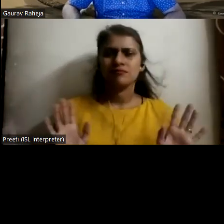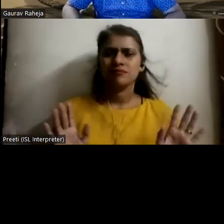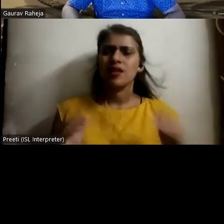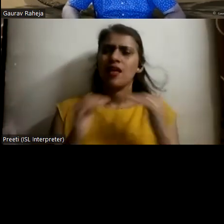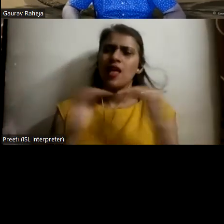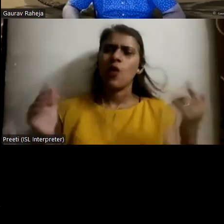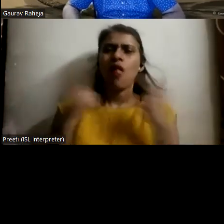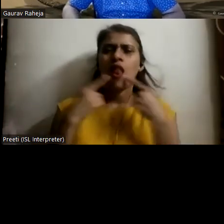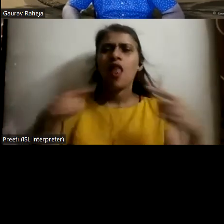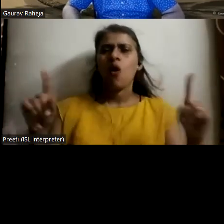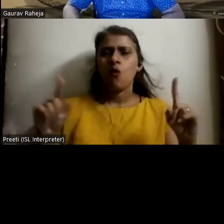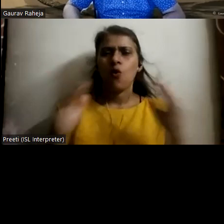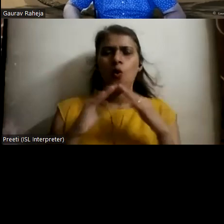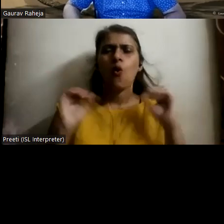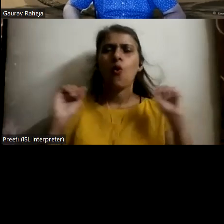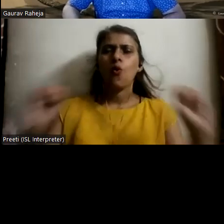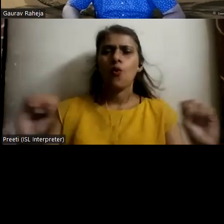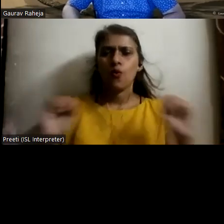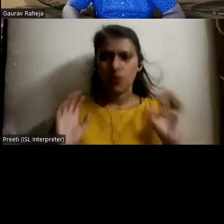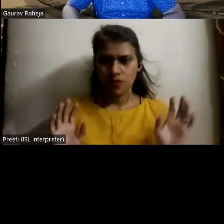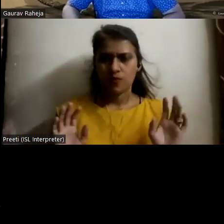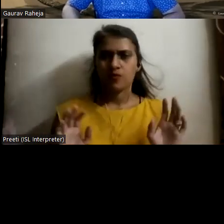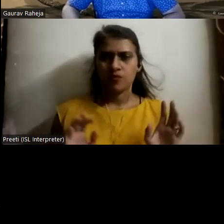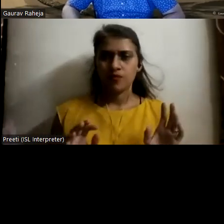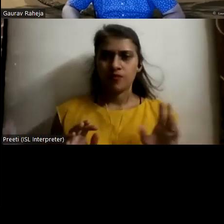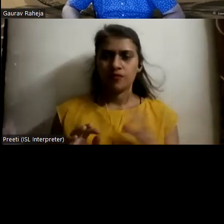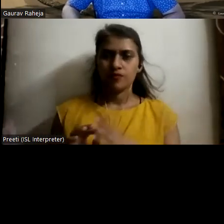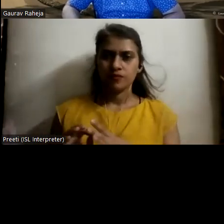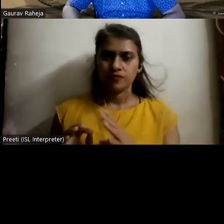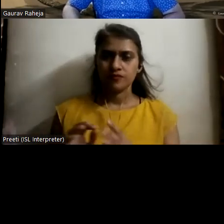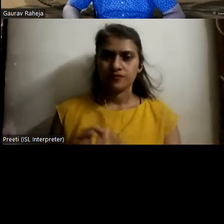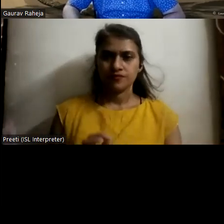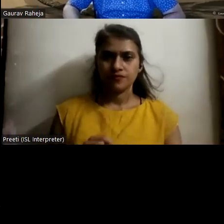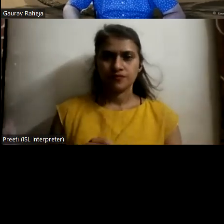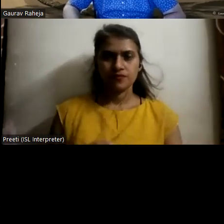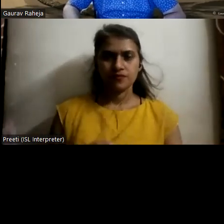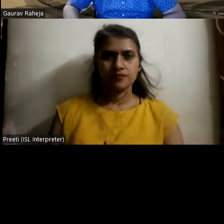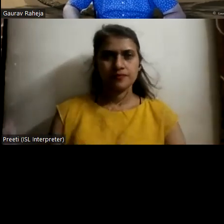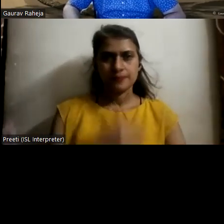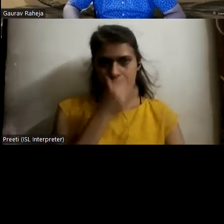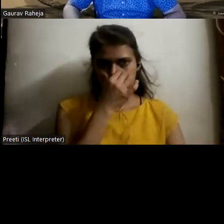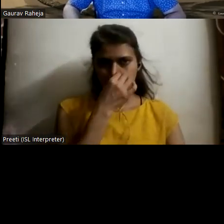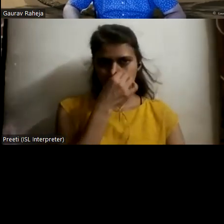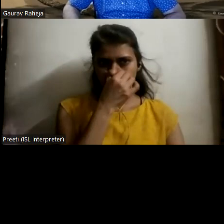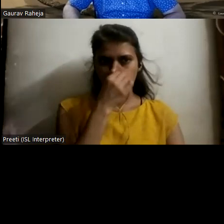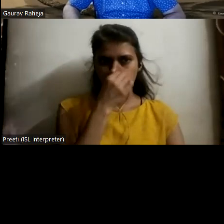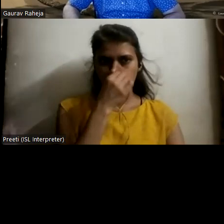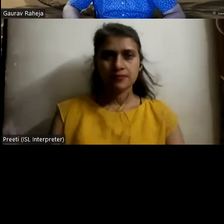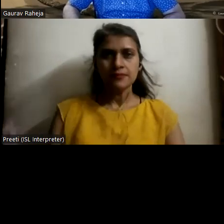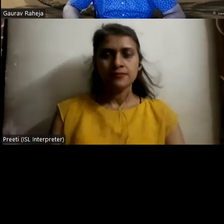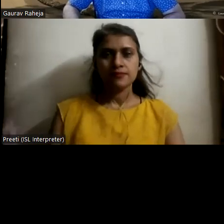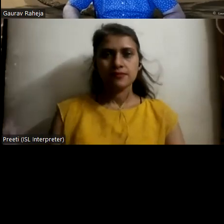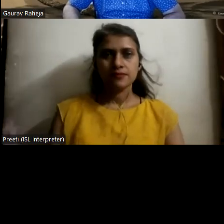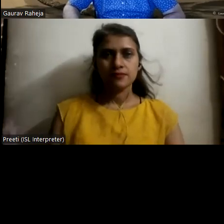our understanding. And therefore, we need to talk about now what we are talking. So the whole evolution of universal